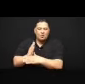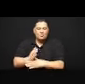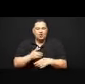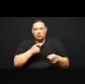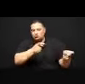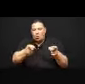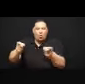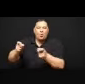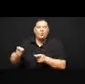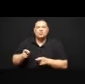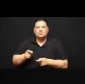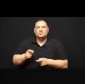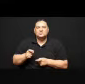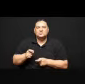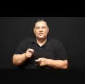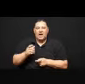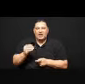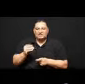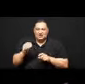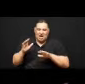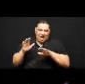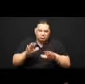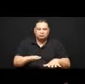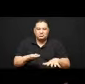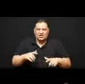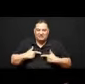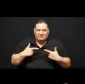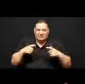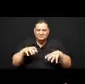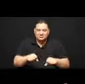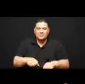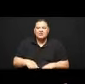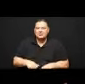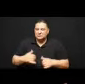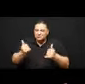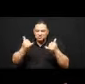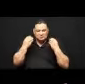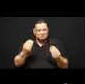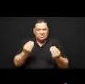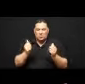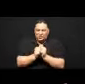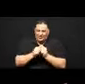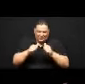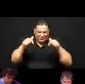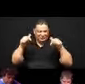control and inhabit. What's with this town?